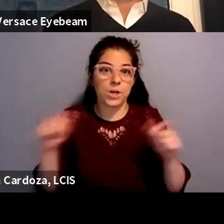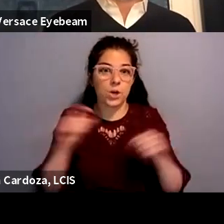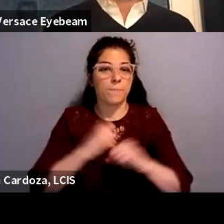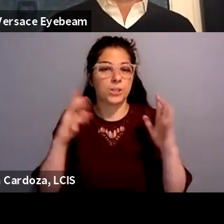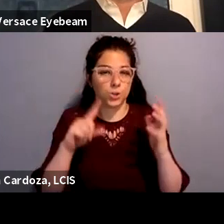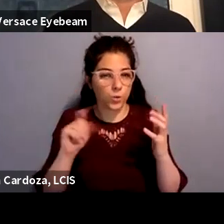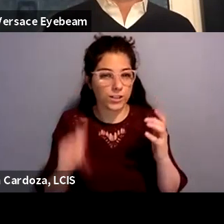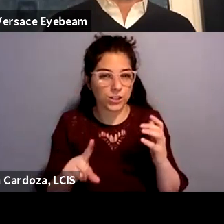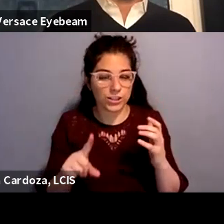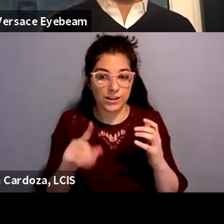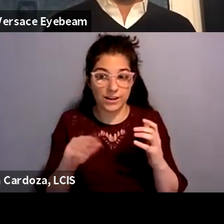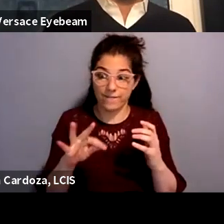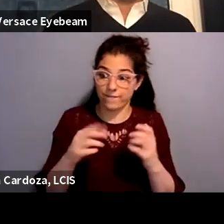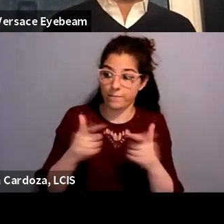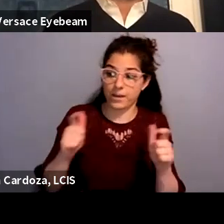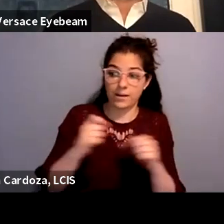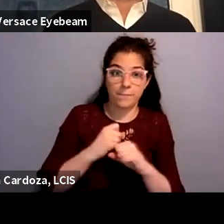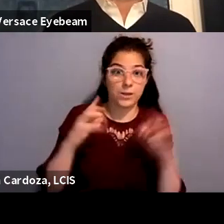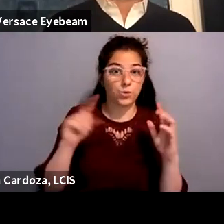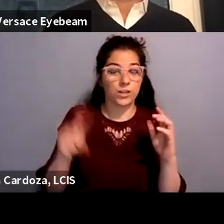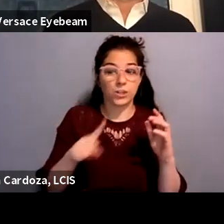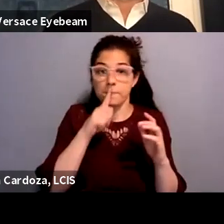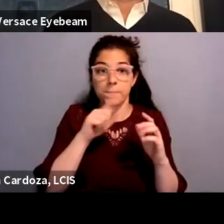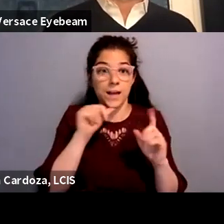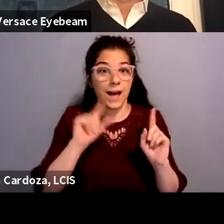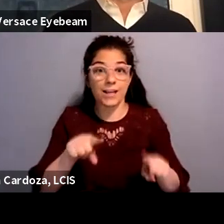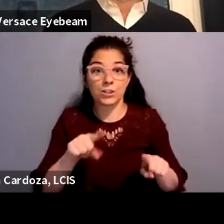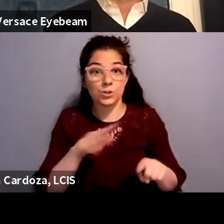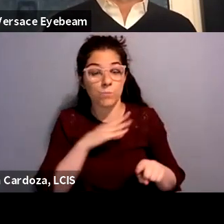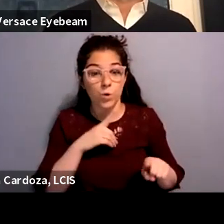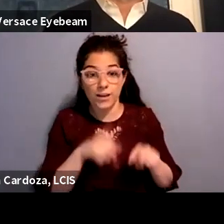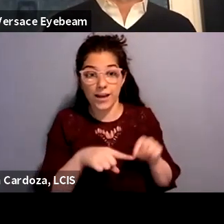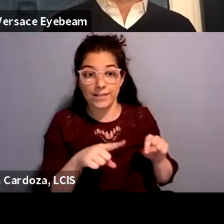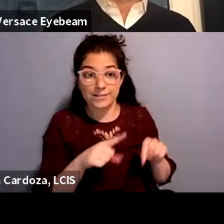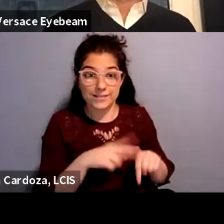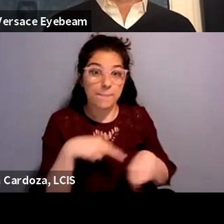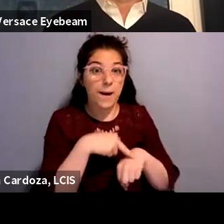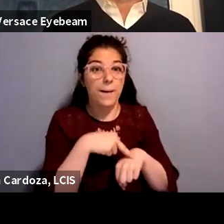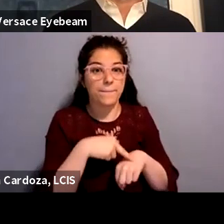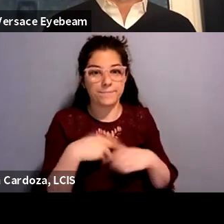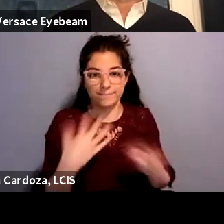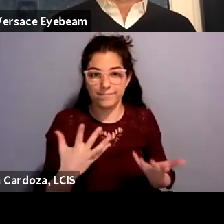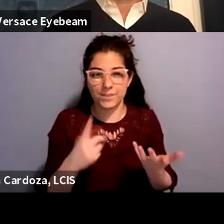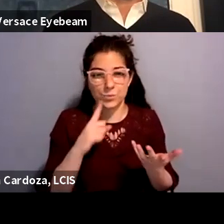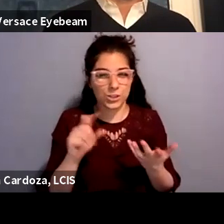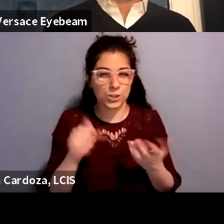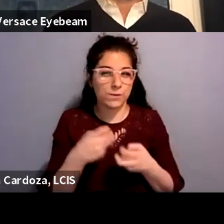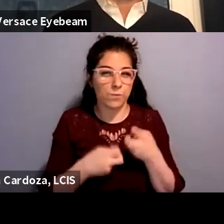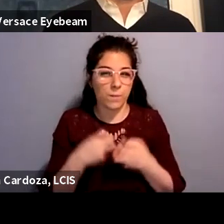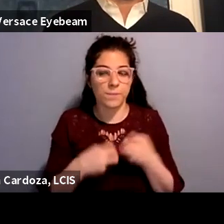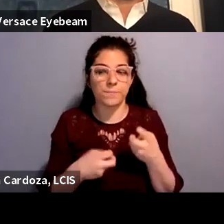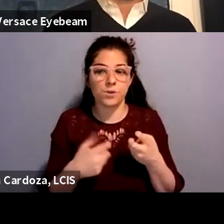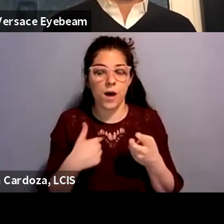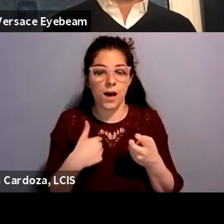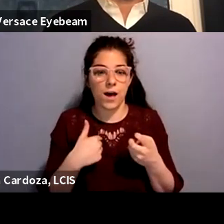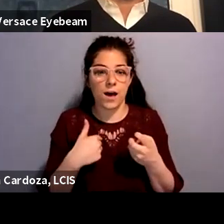questions. And if those bigger picture questions don't get answered and the board members don't step up, it can really be a problem. So